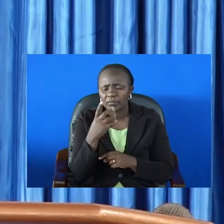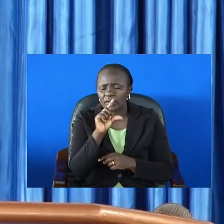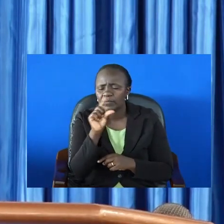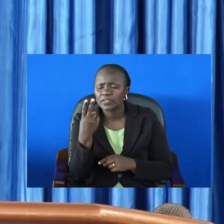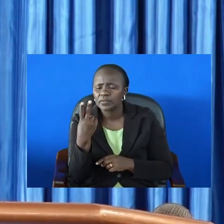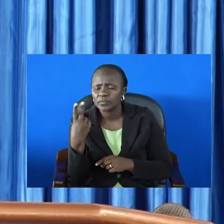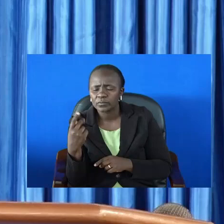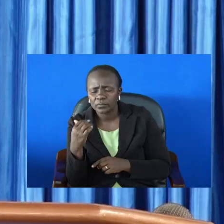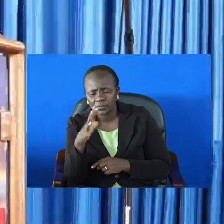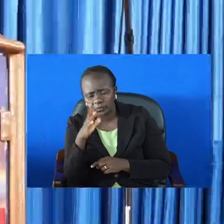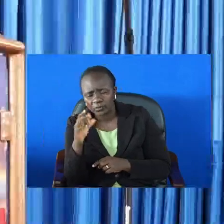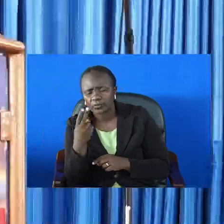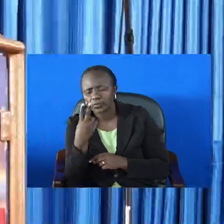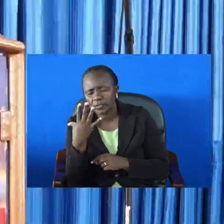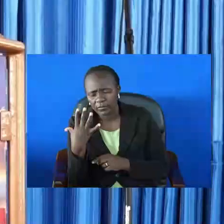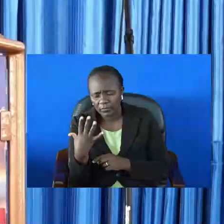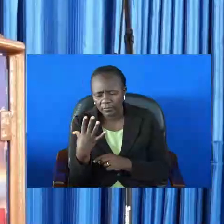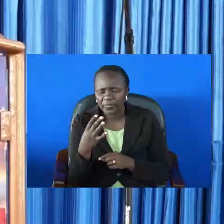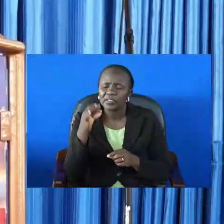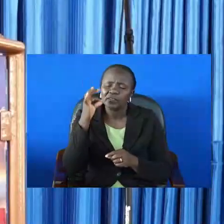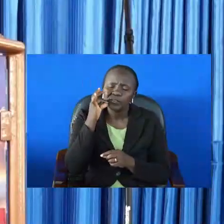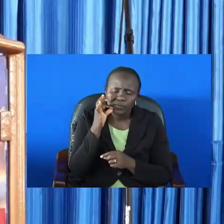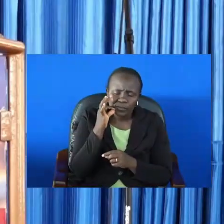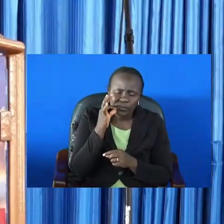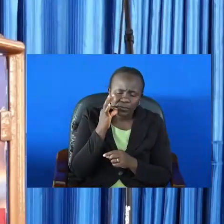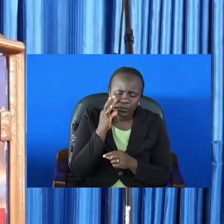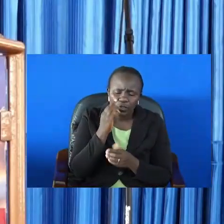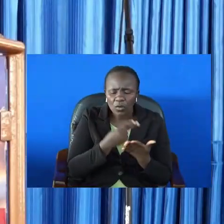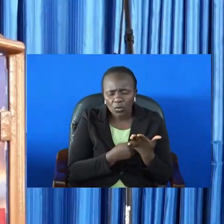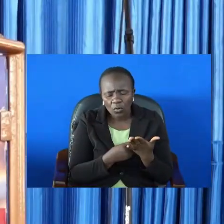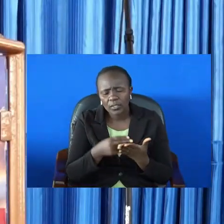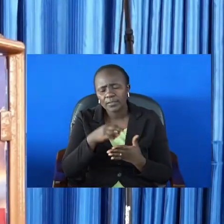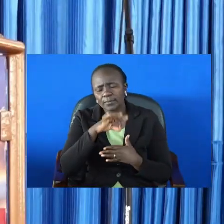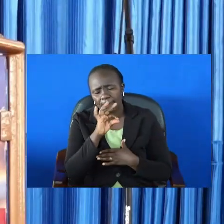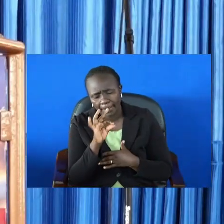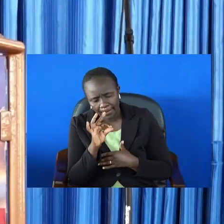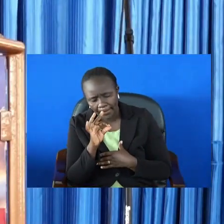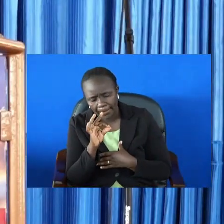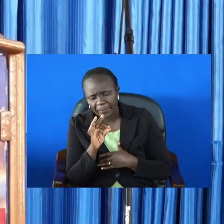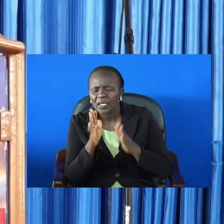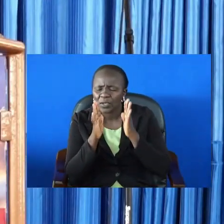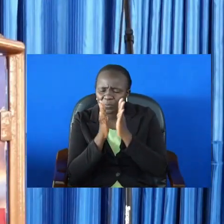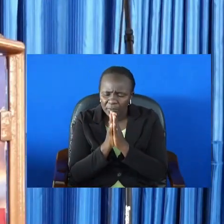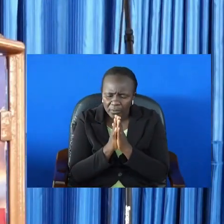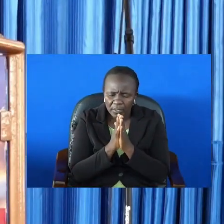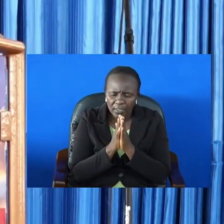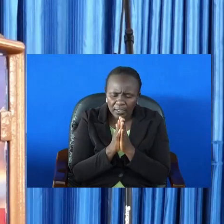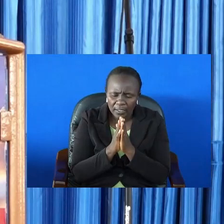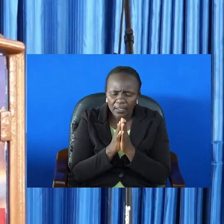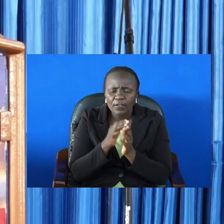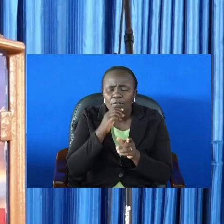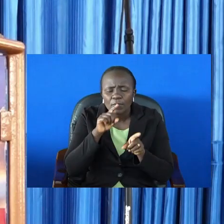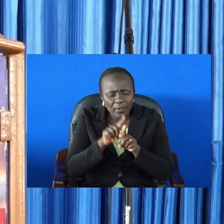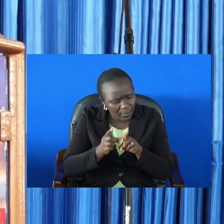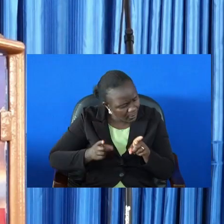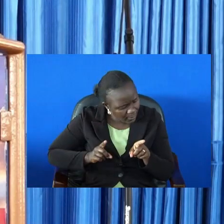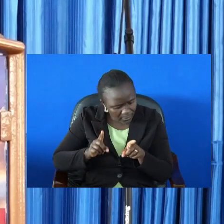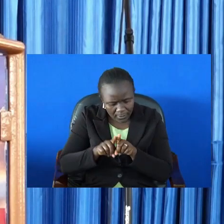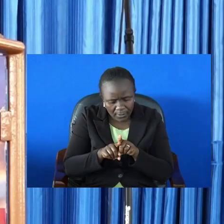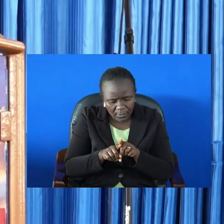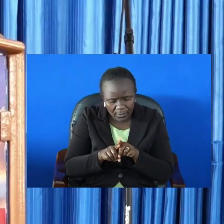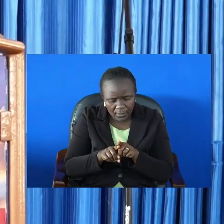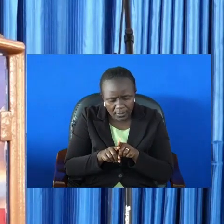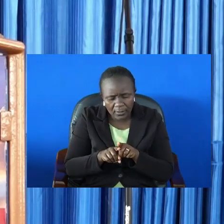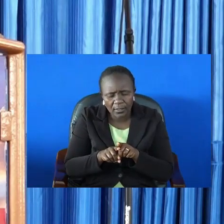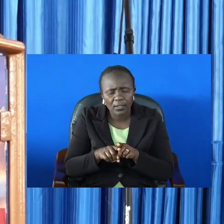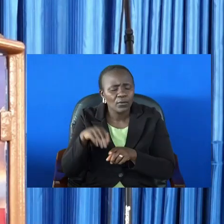to 25. The fruit of the Holy Ghost. I pray for this dear person